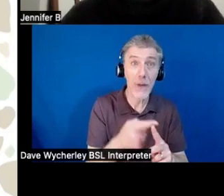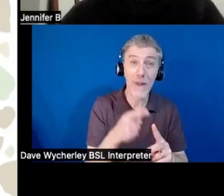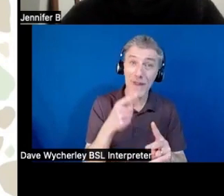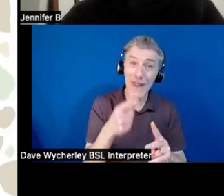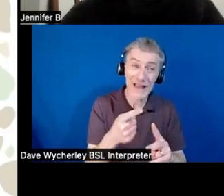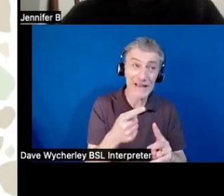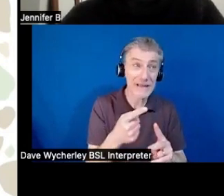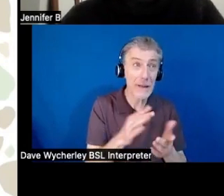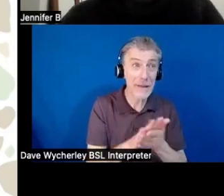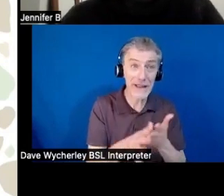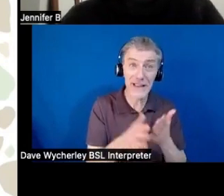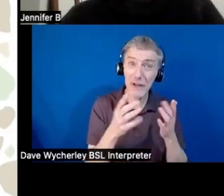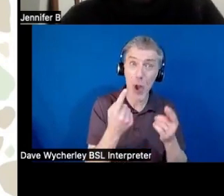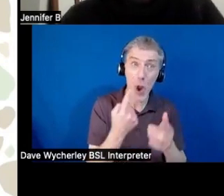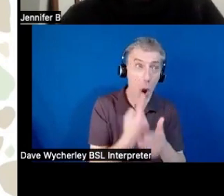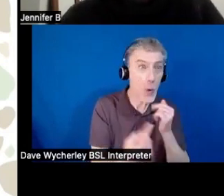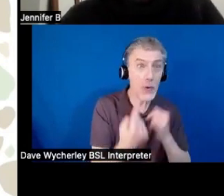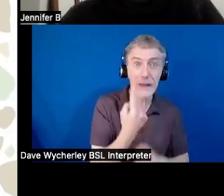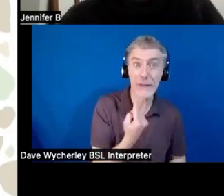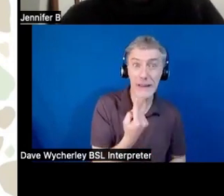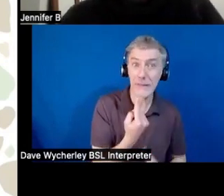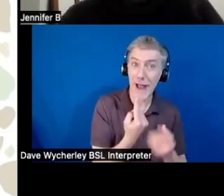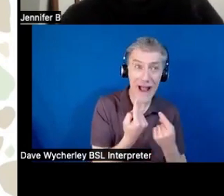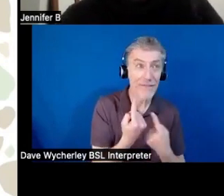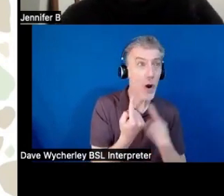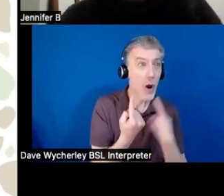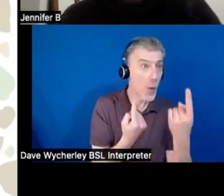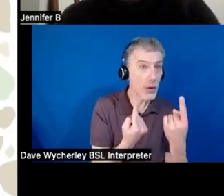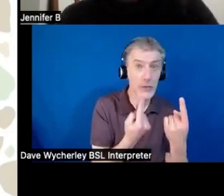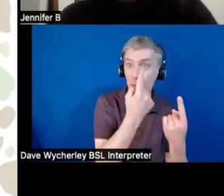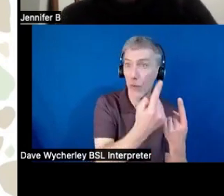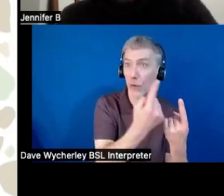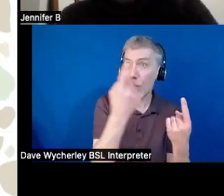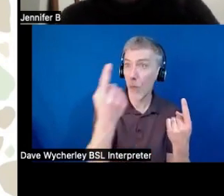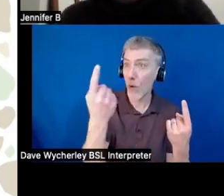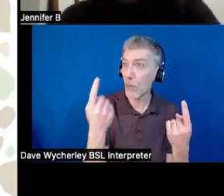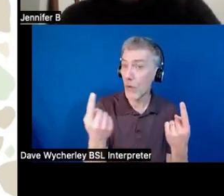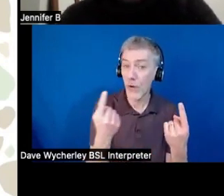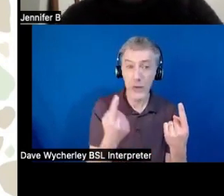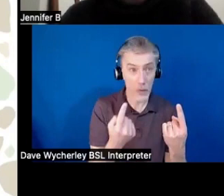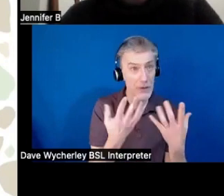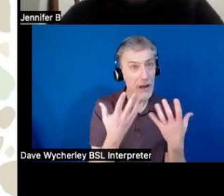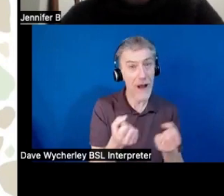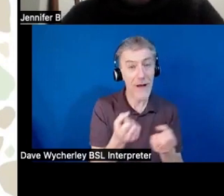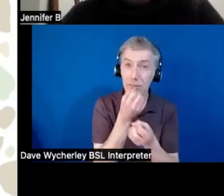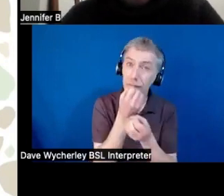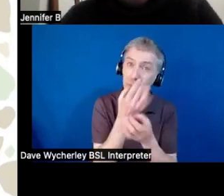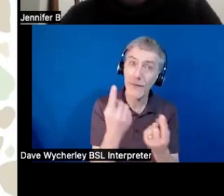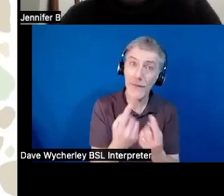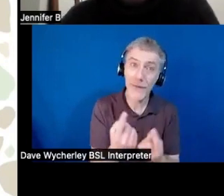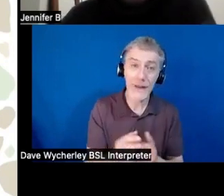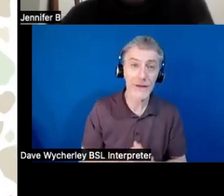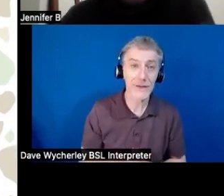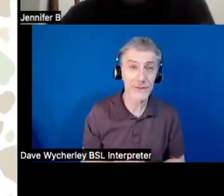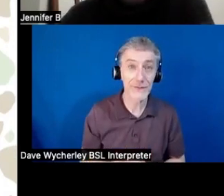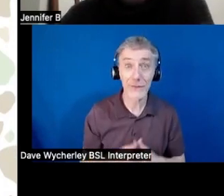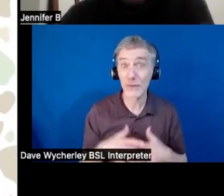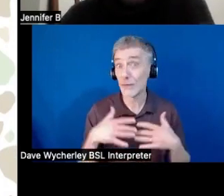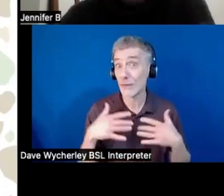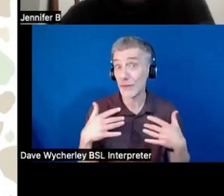And I think that's a really beautiful thing. So on that note, we're going to go into some more writing prompts.